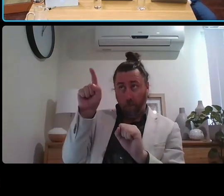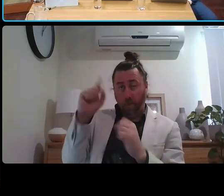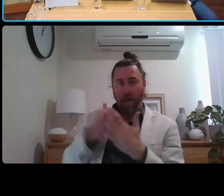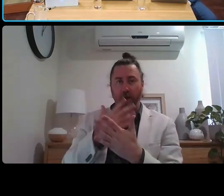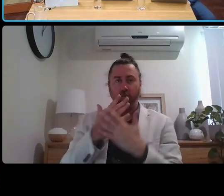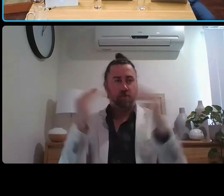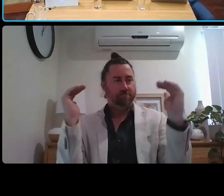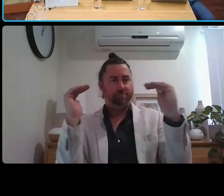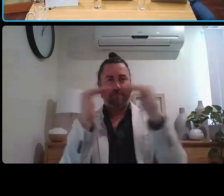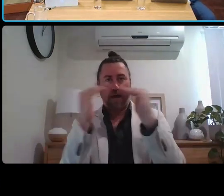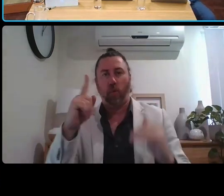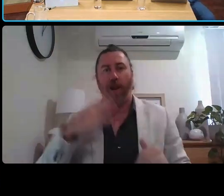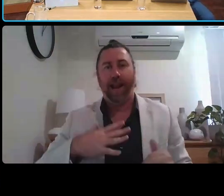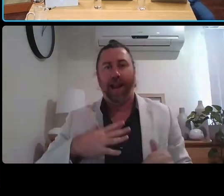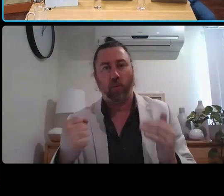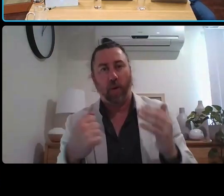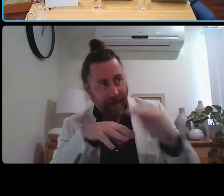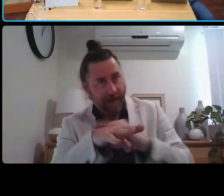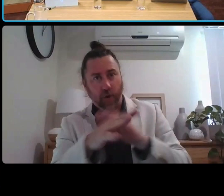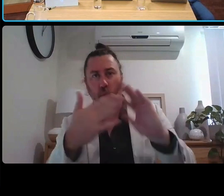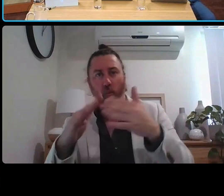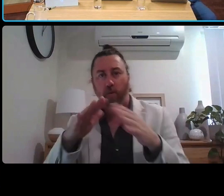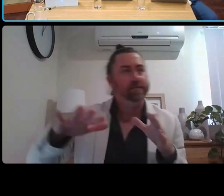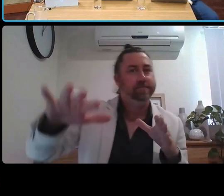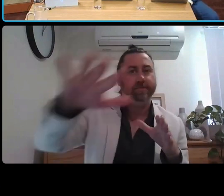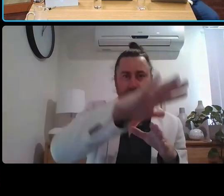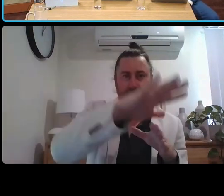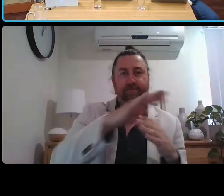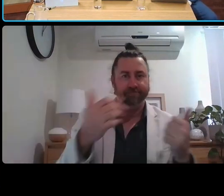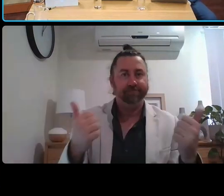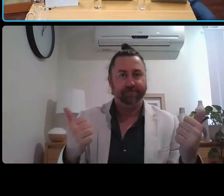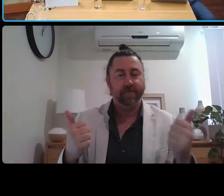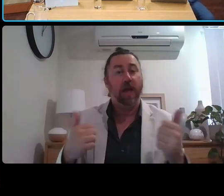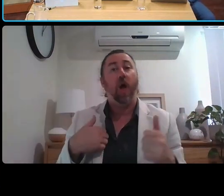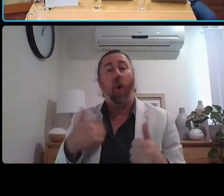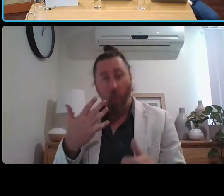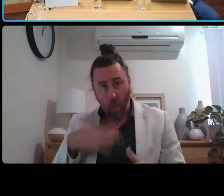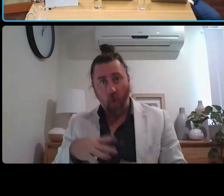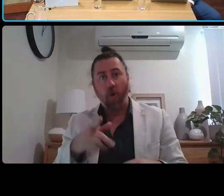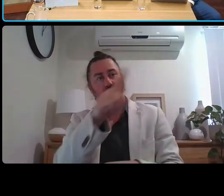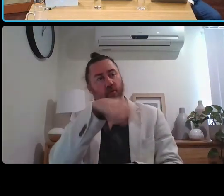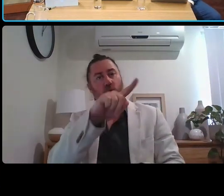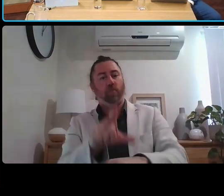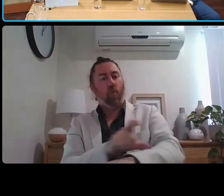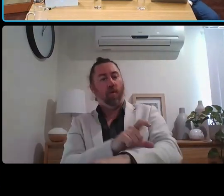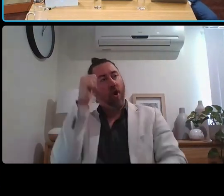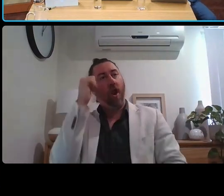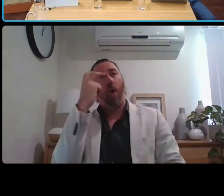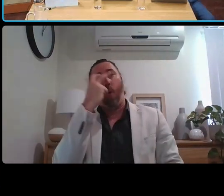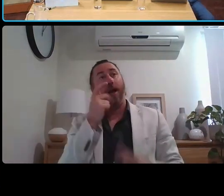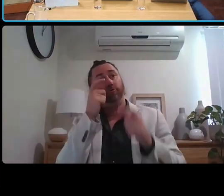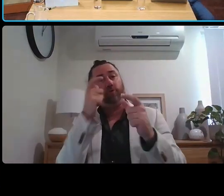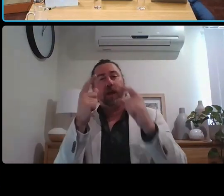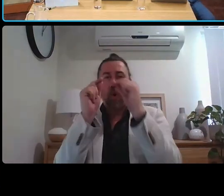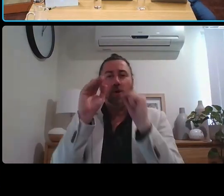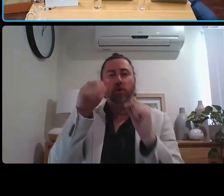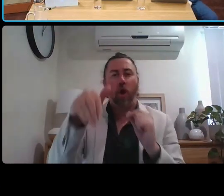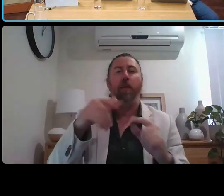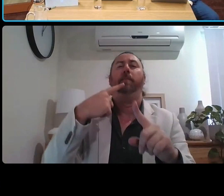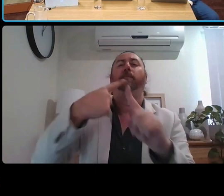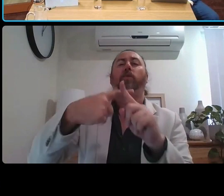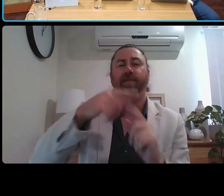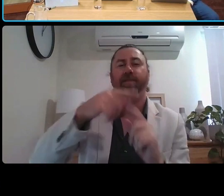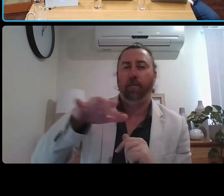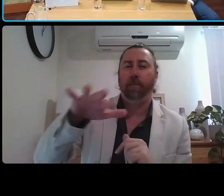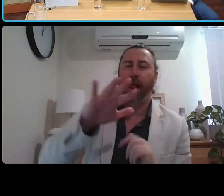us, if we engage in it, own it, we can flip the switch on community confidence in aged care. So I'd now like to hand over to my